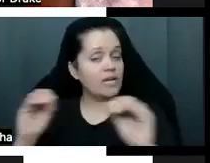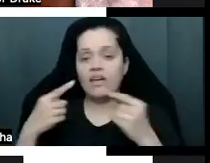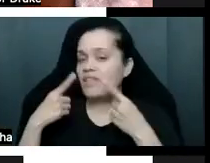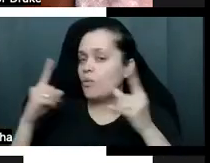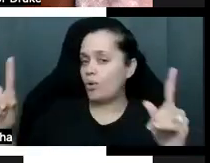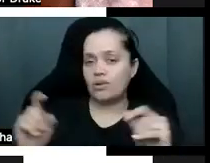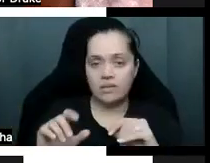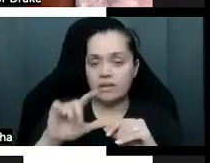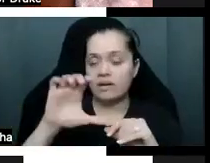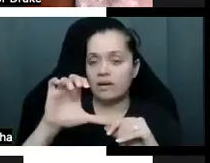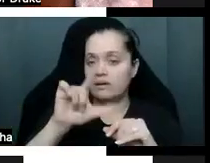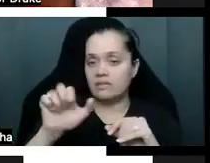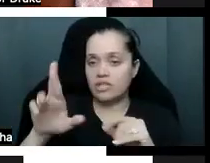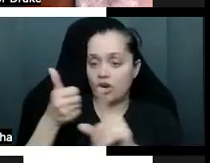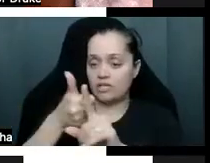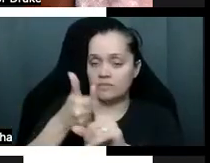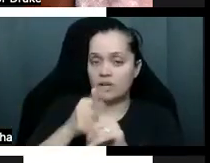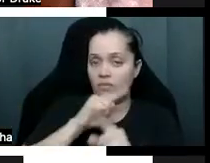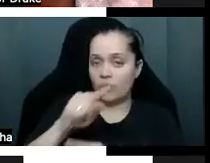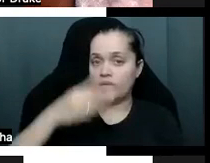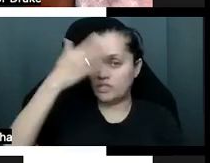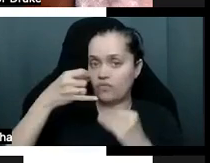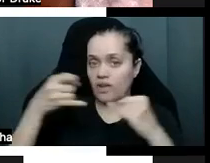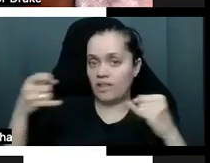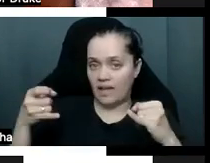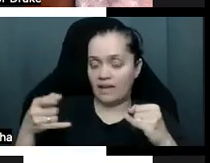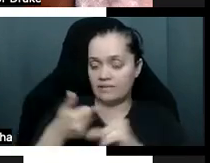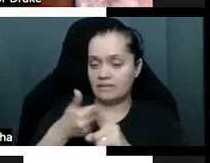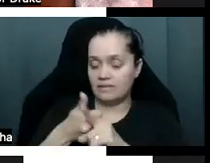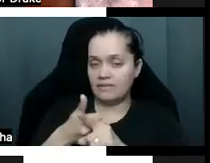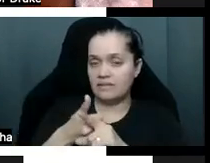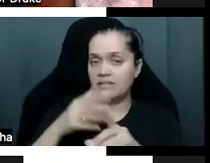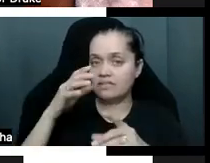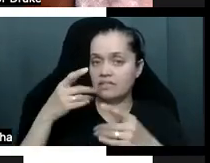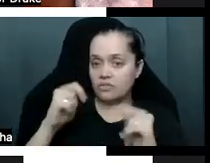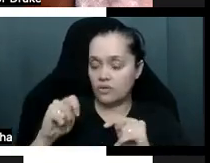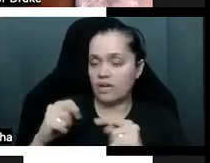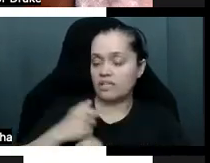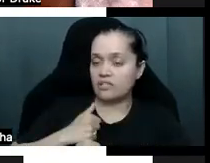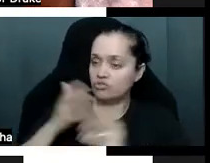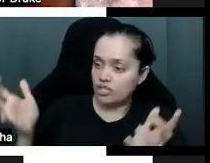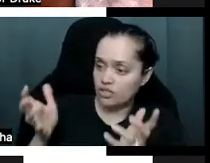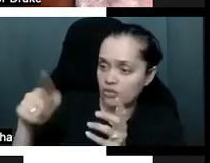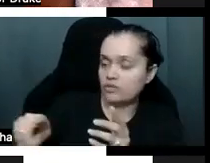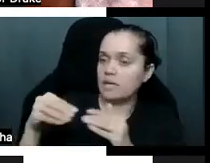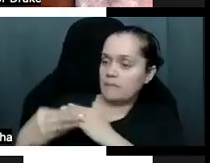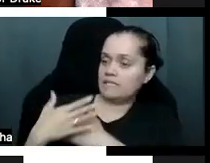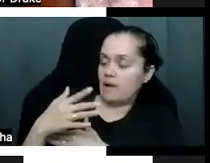The Tsar himself went to the front lines to exhort the troops, encourage them, inspire